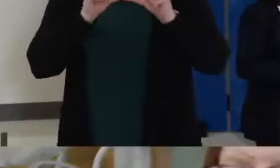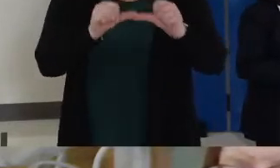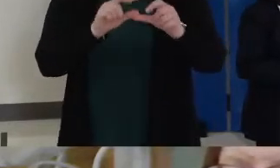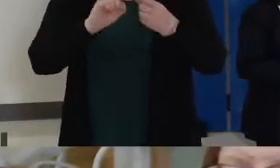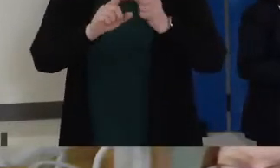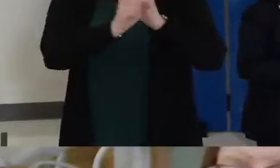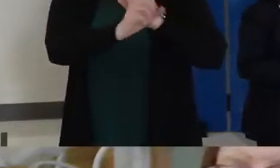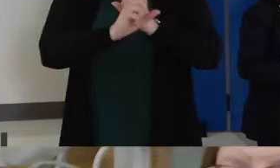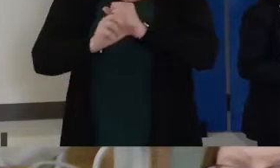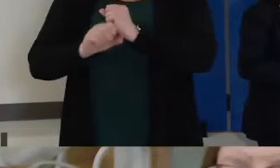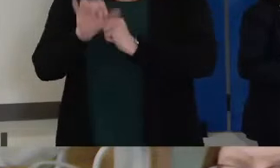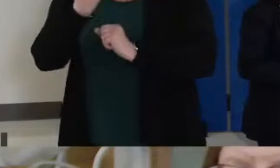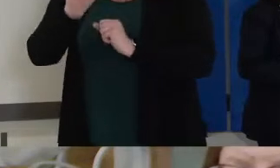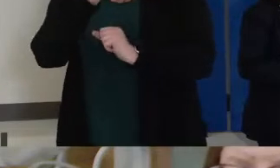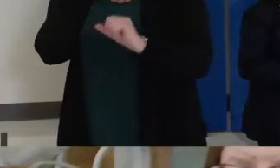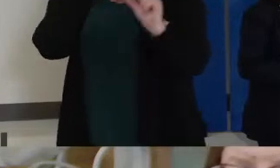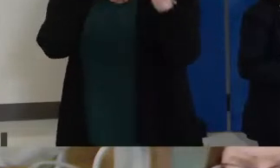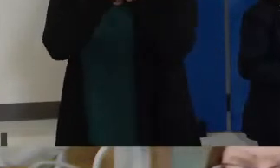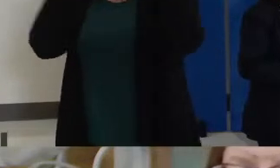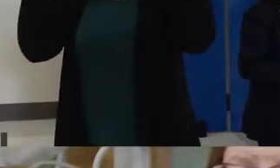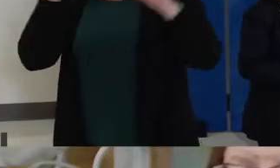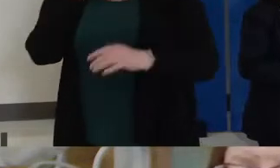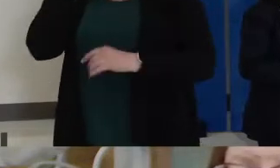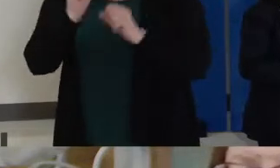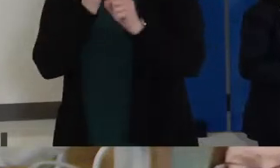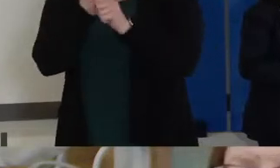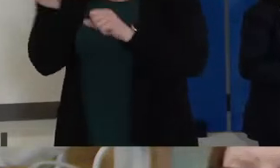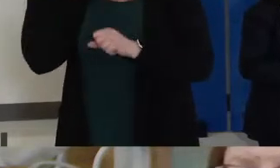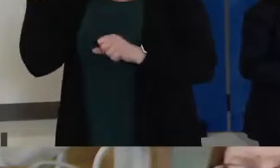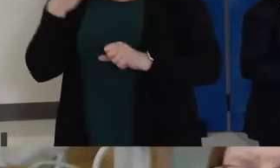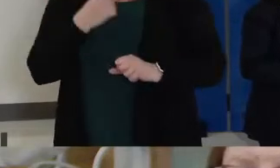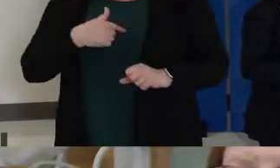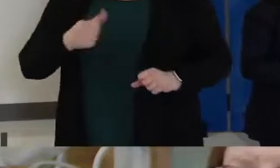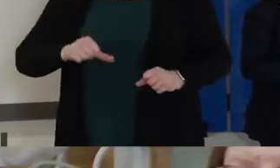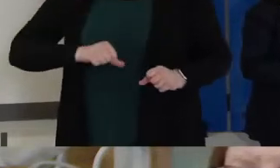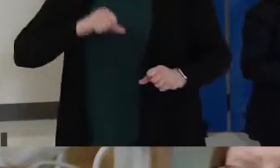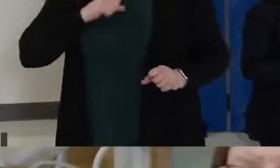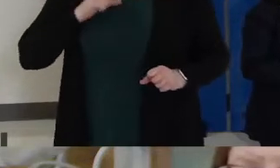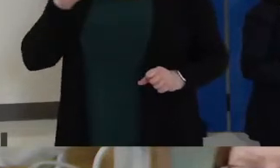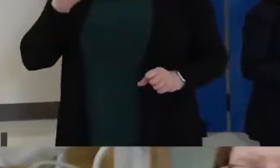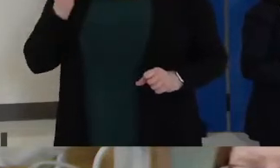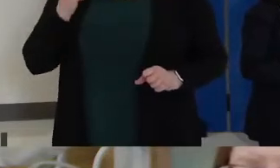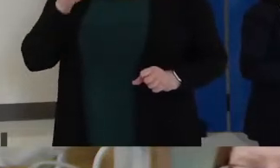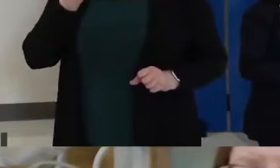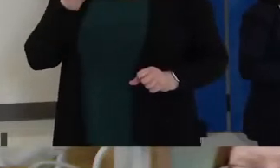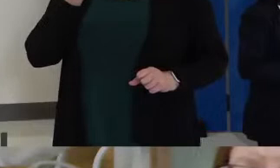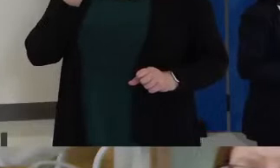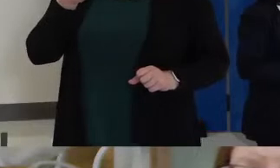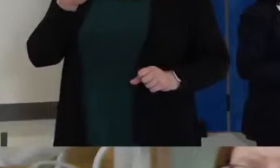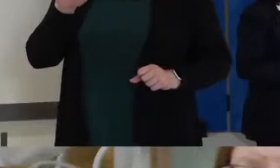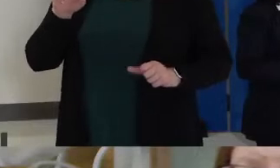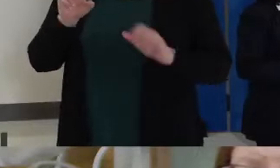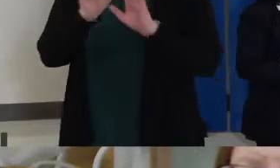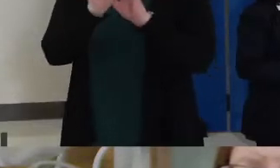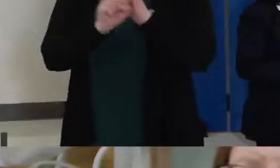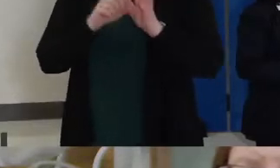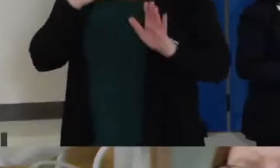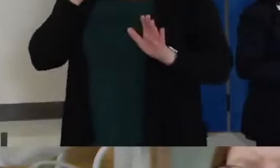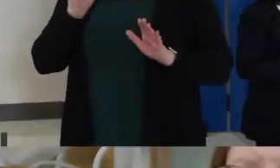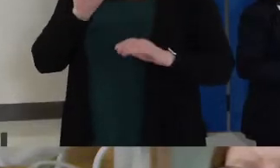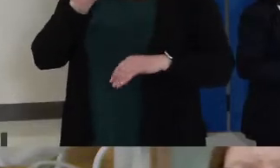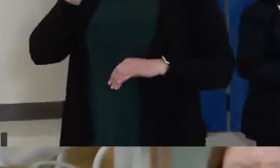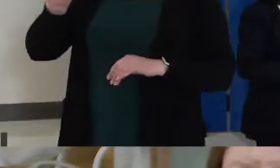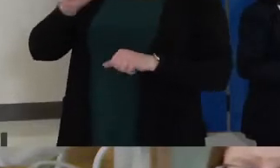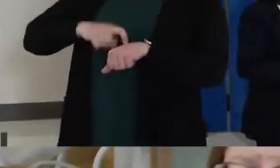originally envisioned 20 years ago. And by the way, I was proud. I was the first mayor in the state of California, at the time mayor of